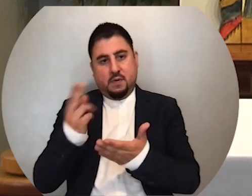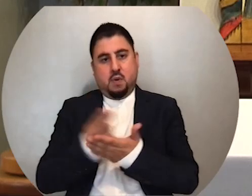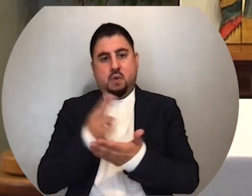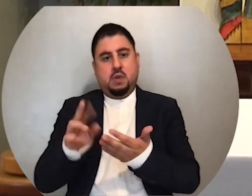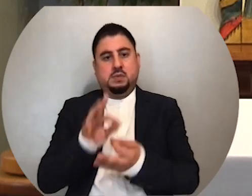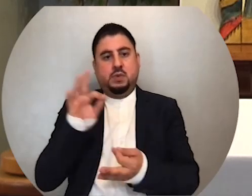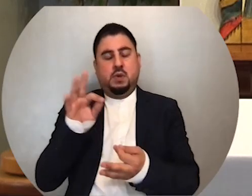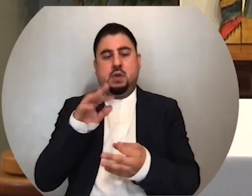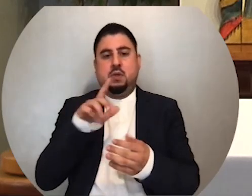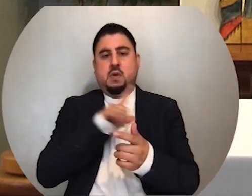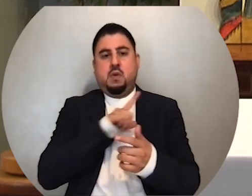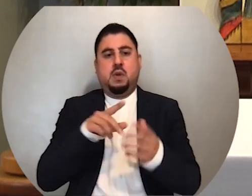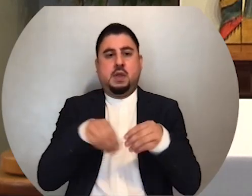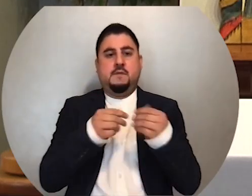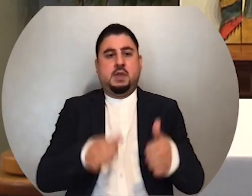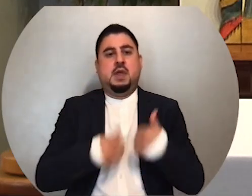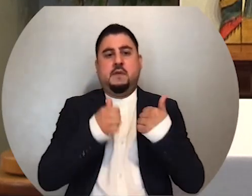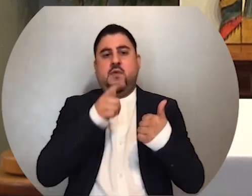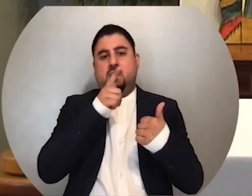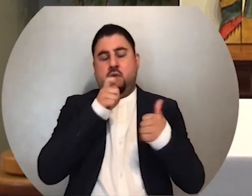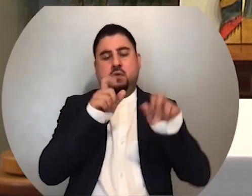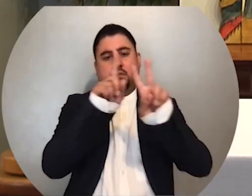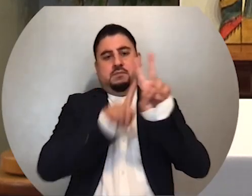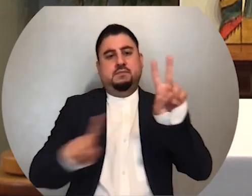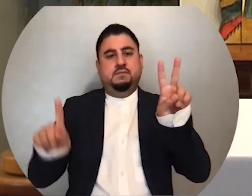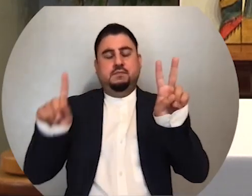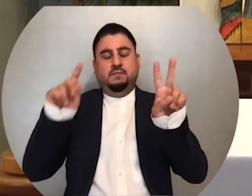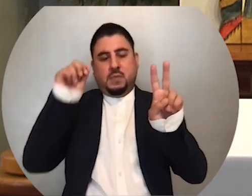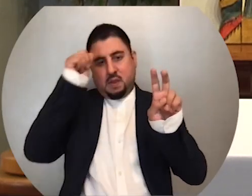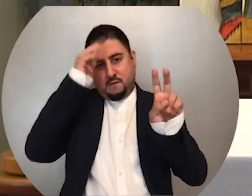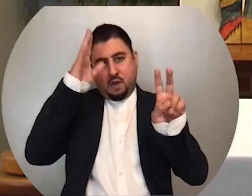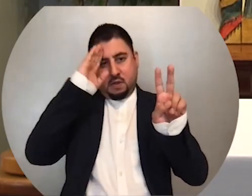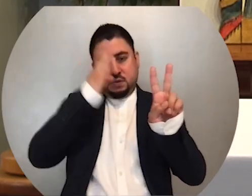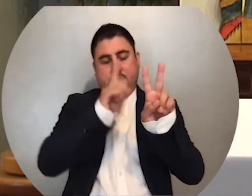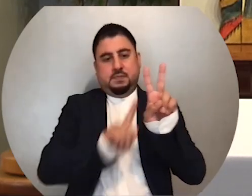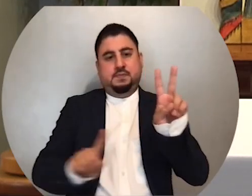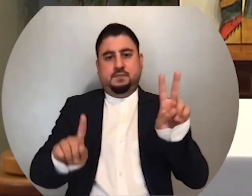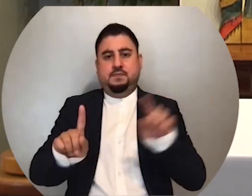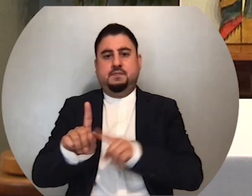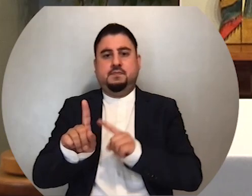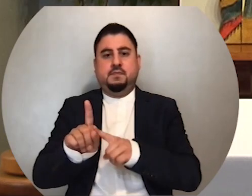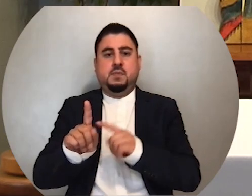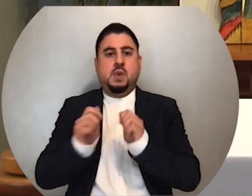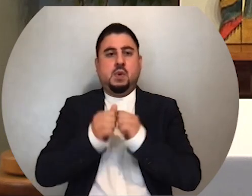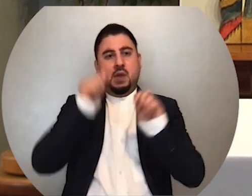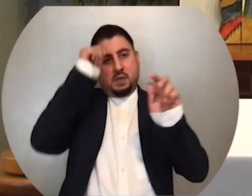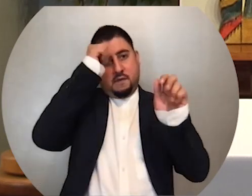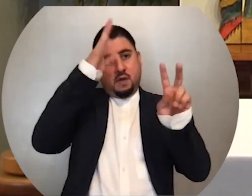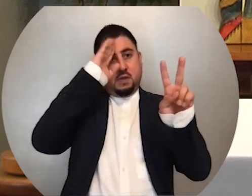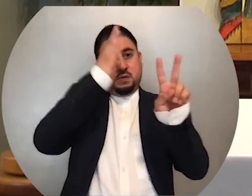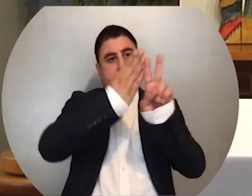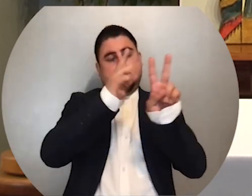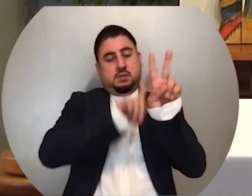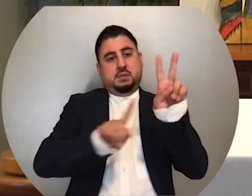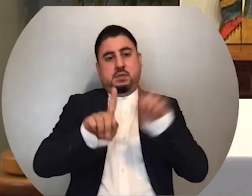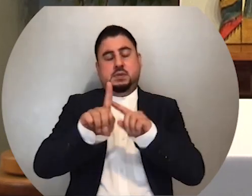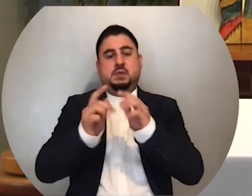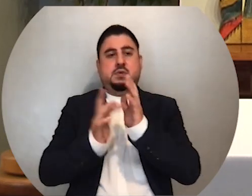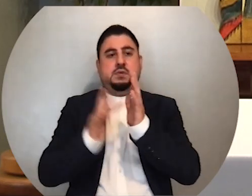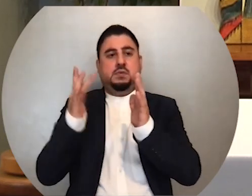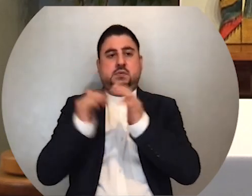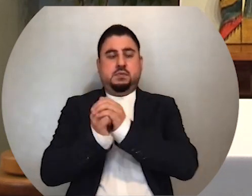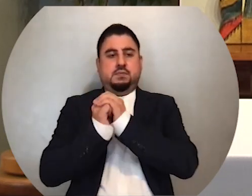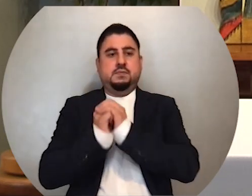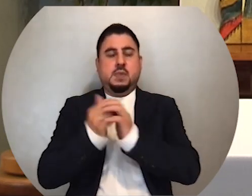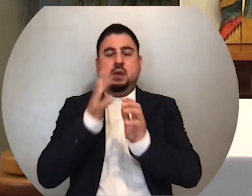in the Holy Spirit, the Lord, the giver of life, who proceeds from the Father and the Son, who with the Father and the Son is adored and